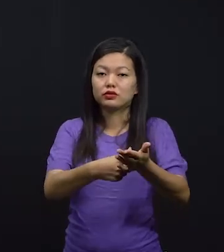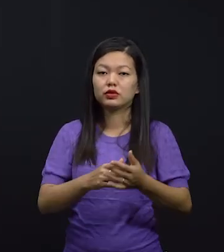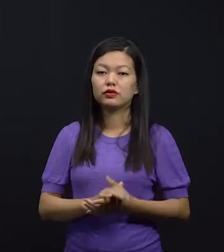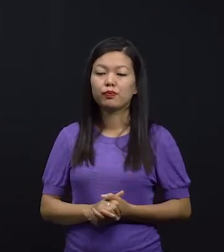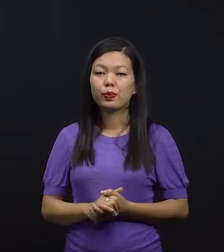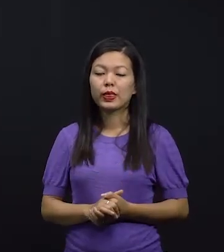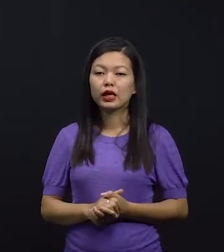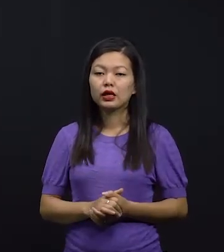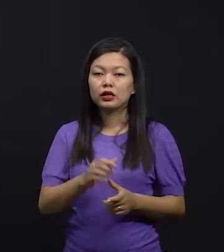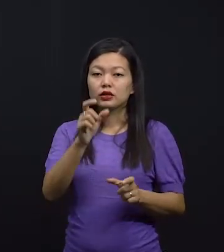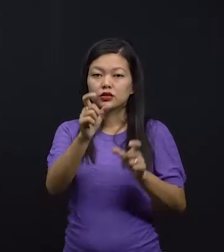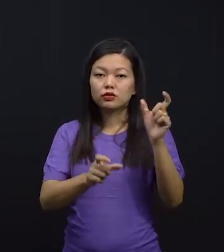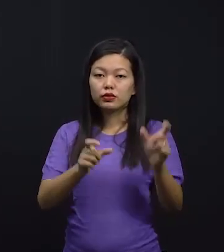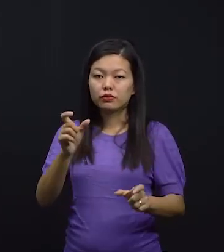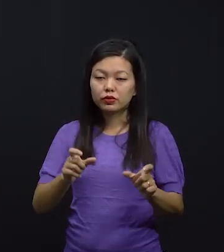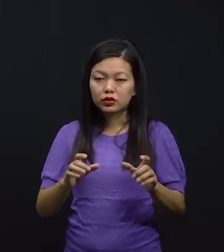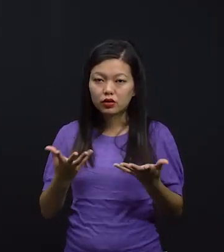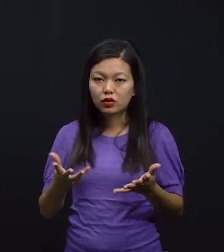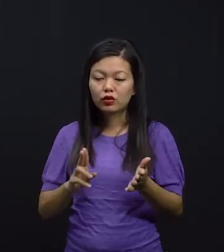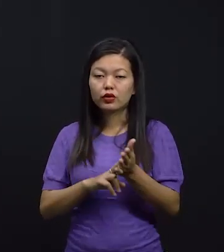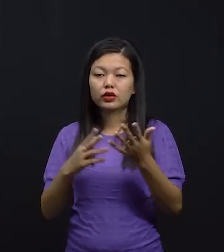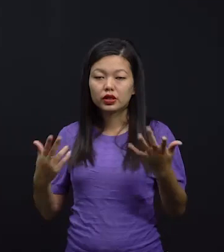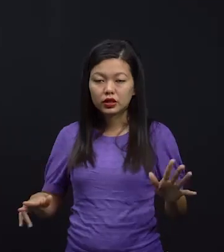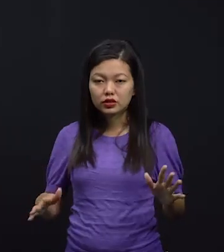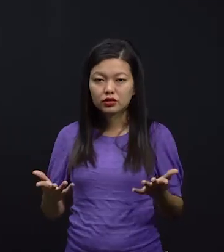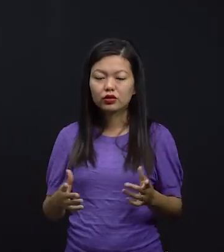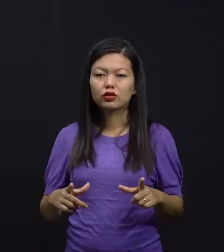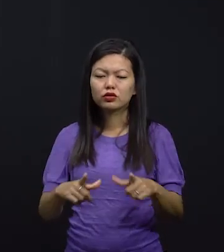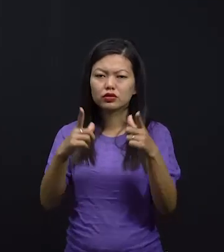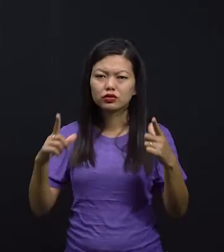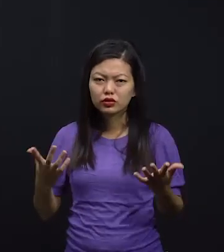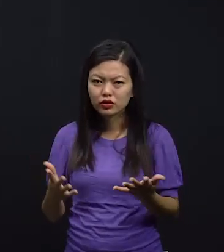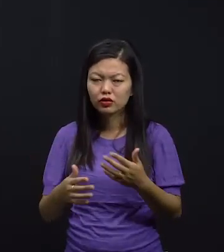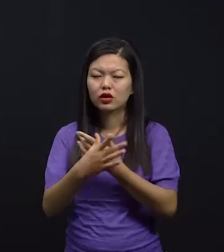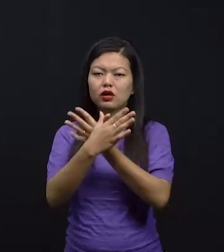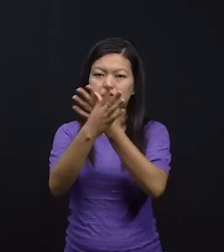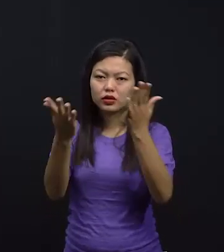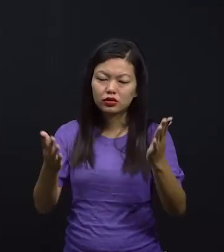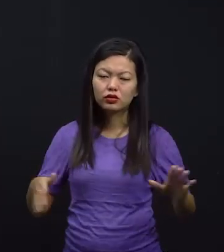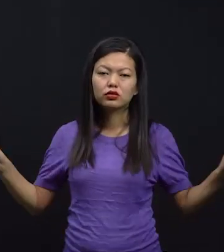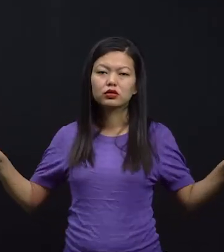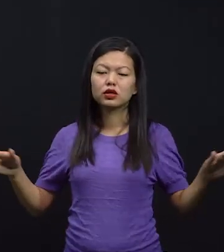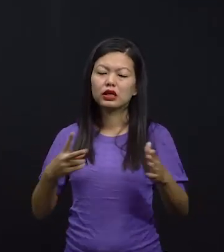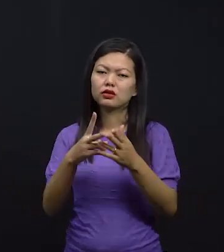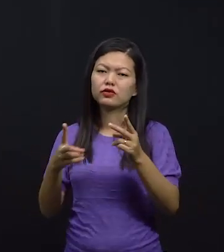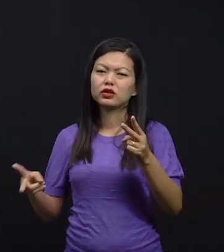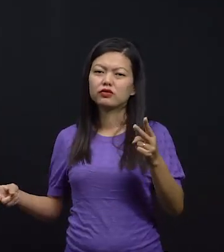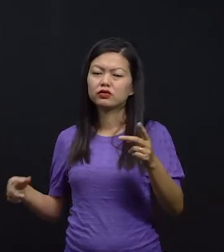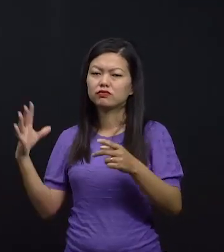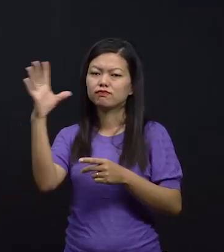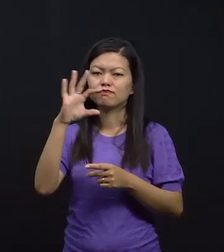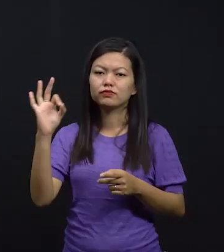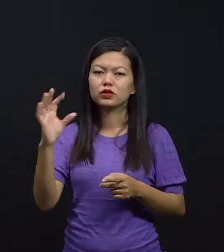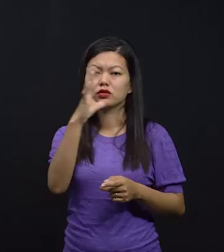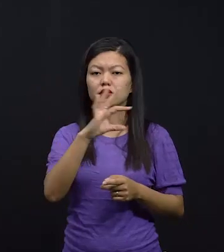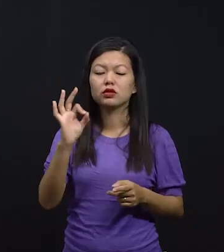that Christ had done for us. I want you to remember that he was a priest. Okay, and most probably most